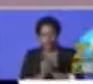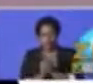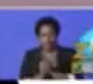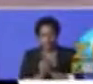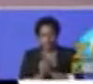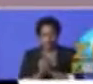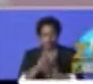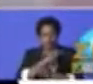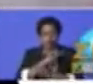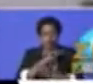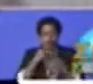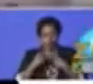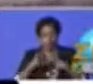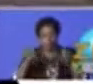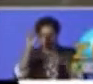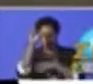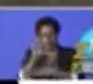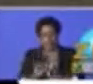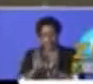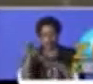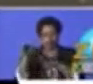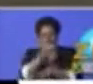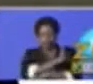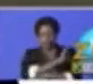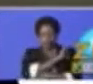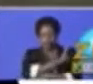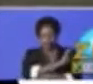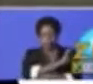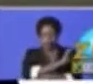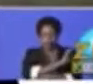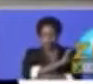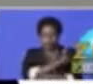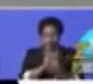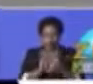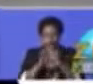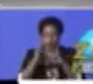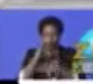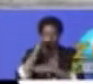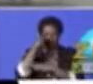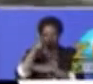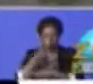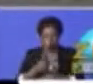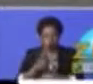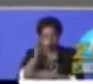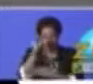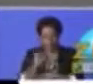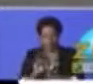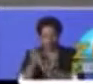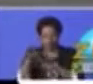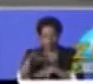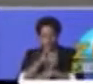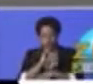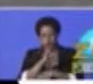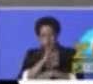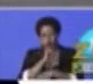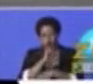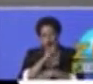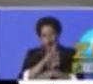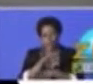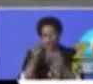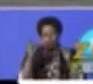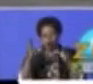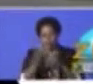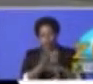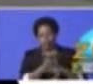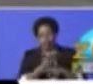Well, the Ministry of Health announcing that the South Beach Clinic or Health Center officially opens tomorrow as the South Beach COVID-19 Urgent Care